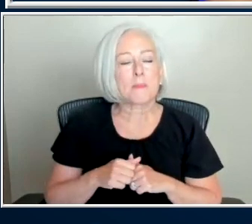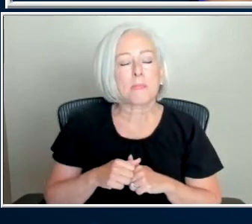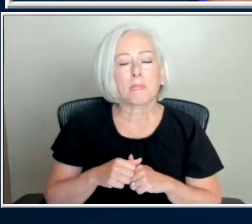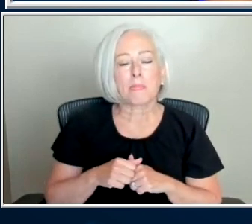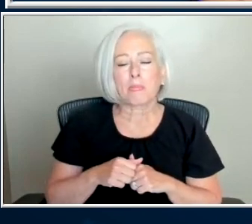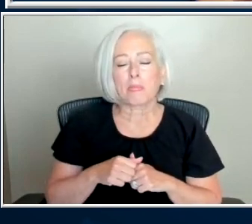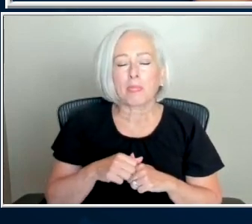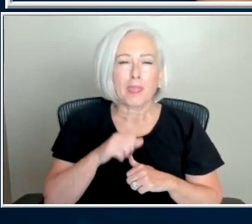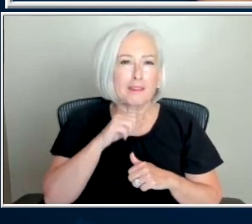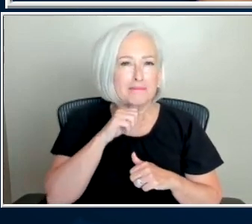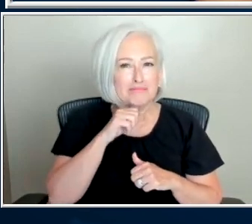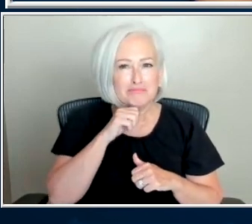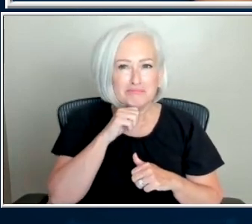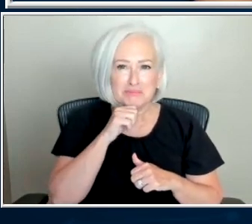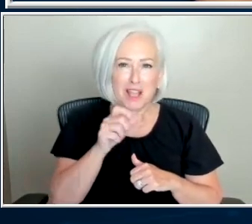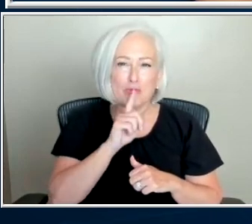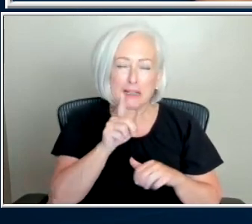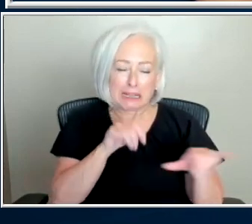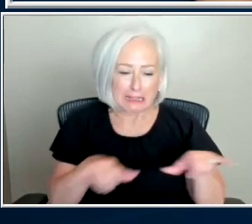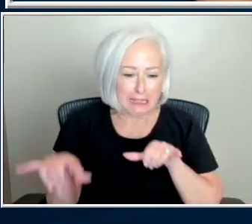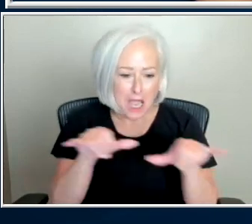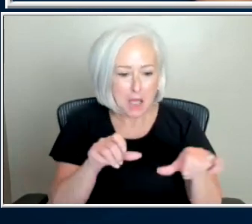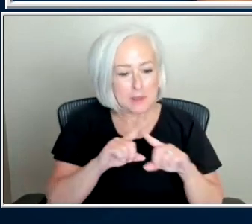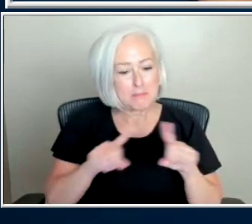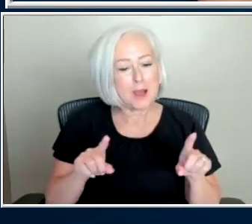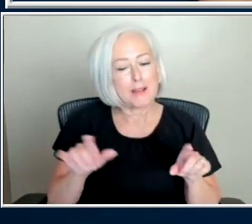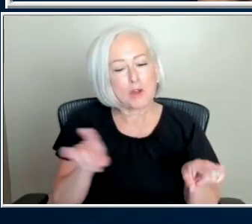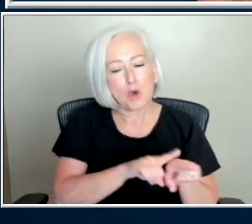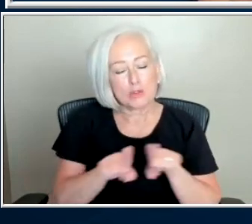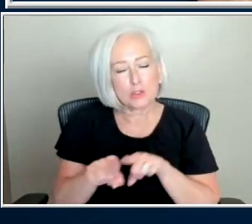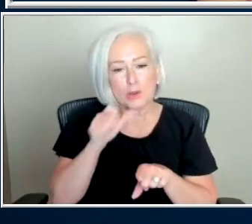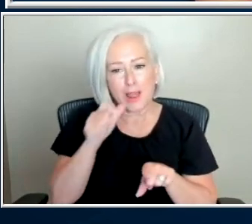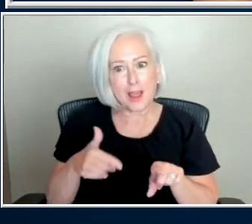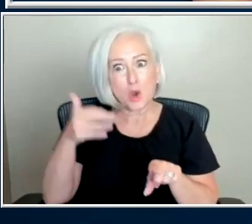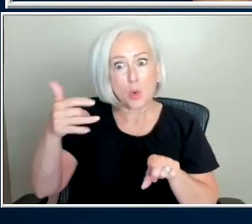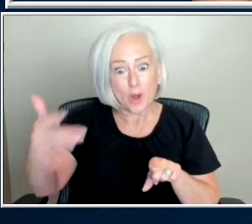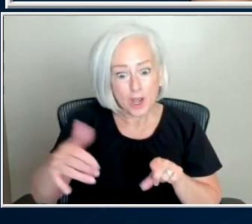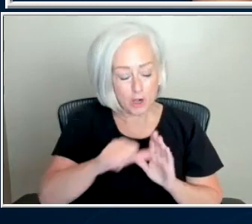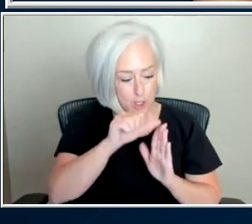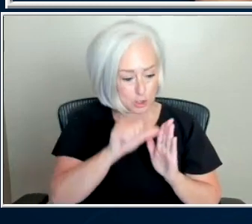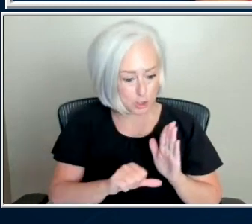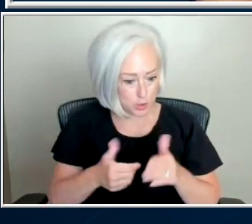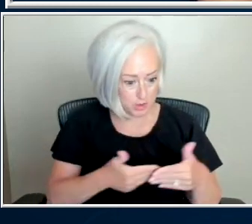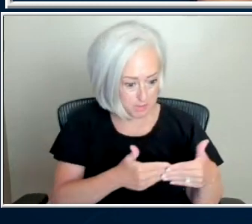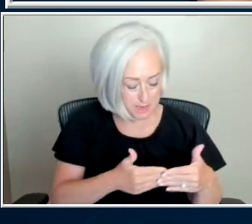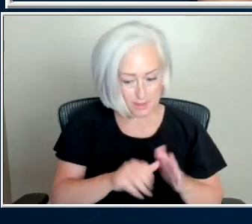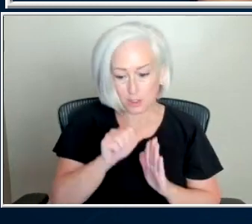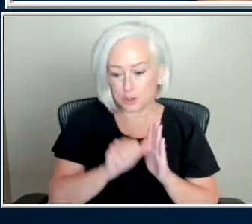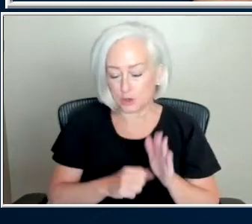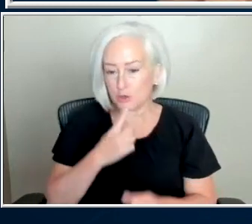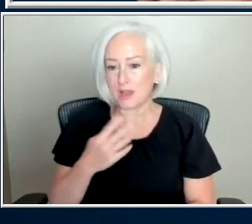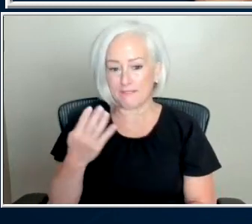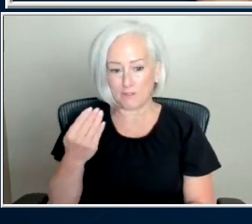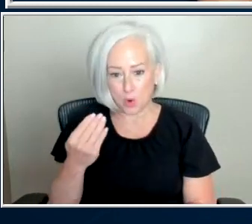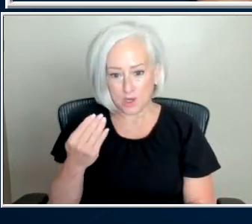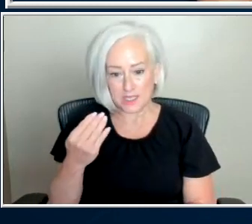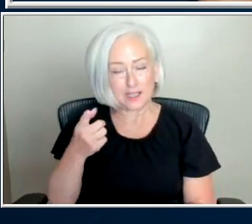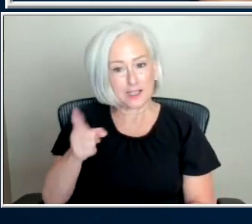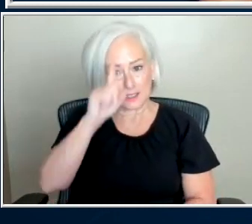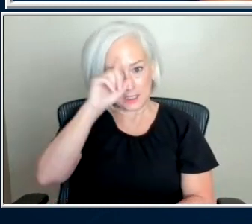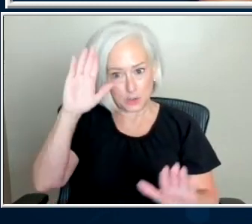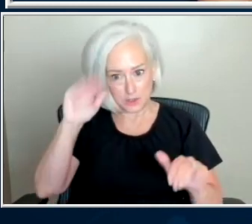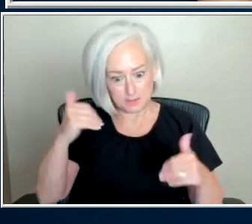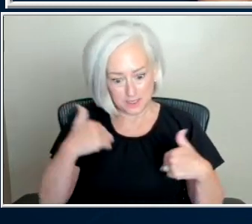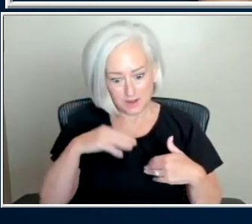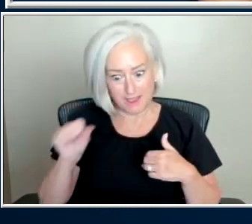not extremely rare. You had surgery as a baby, then surgery at the age of 14. Were you expecting to then need another surgery